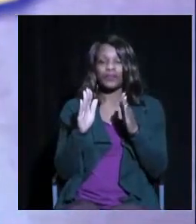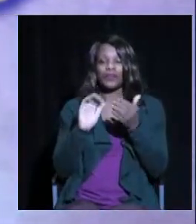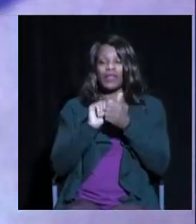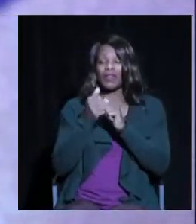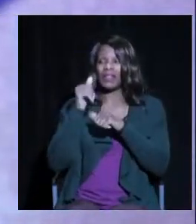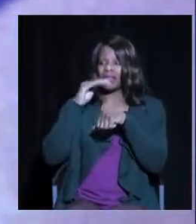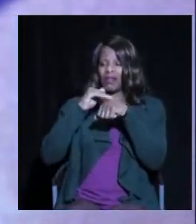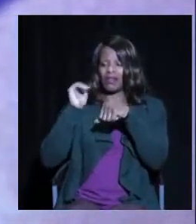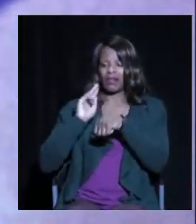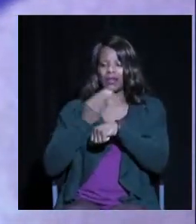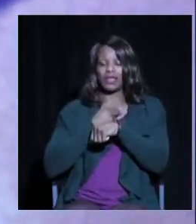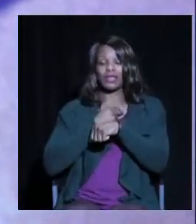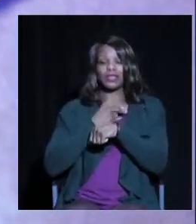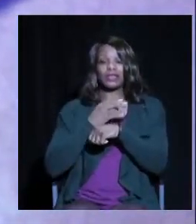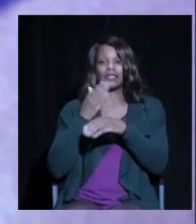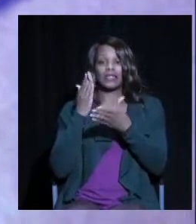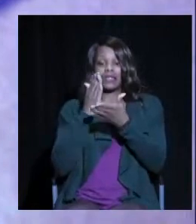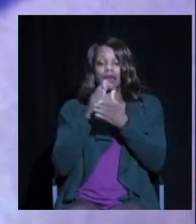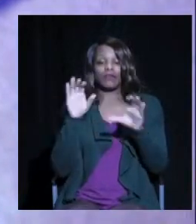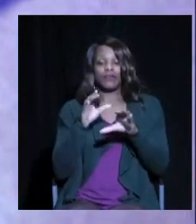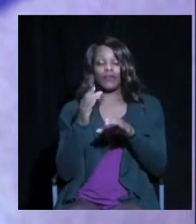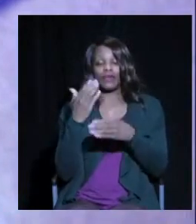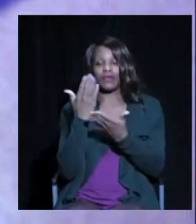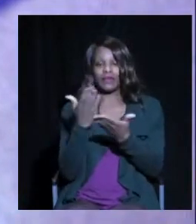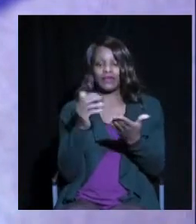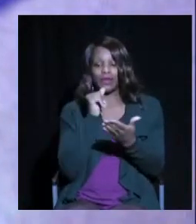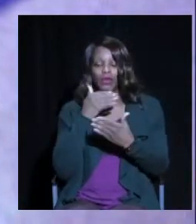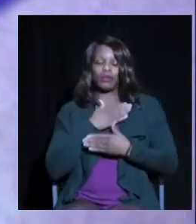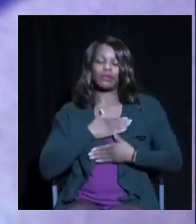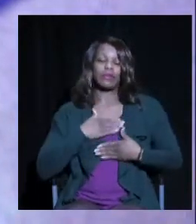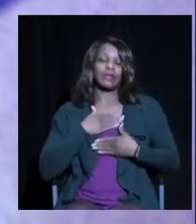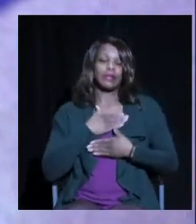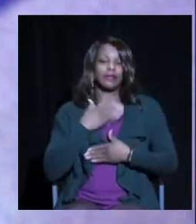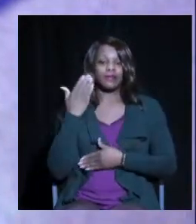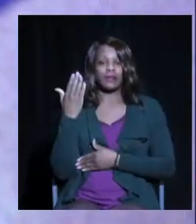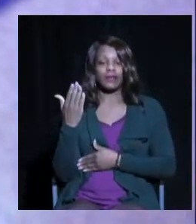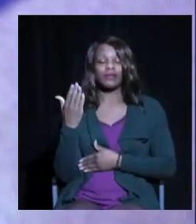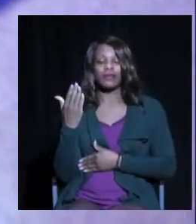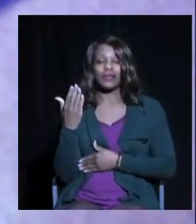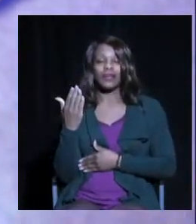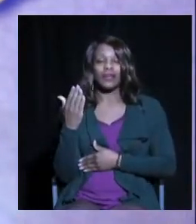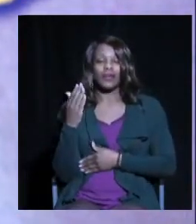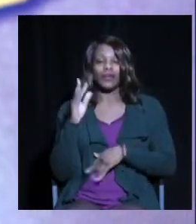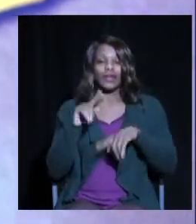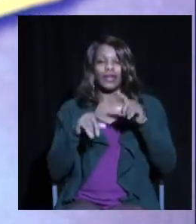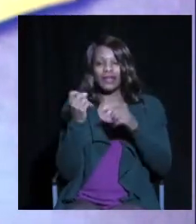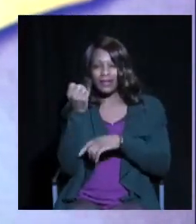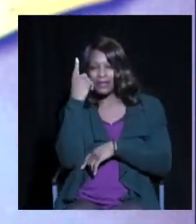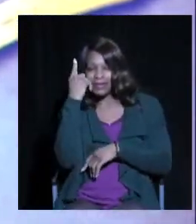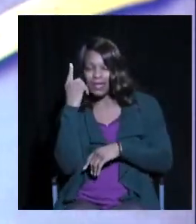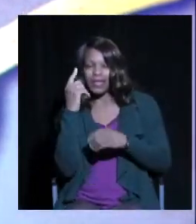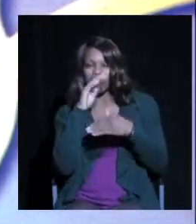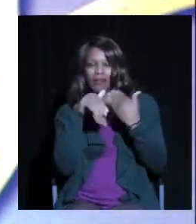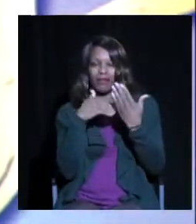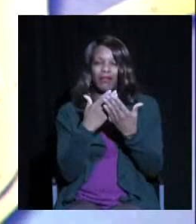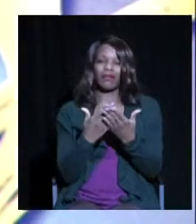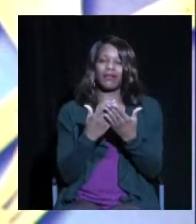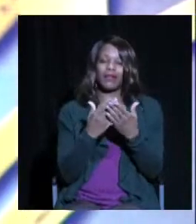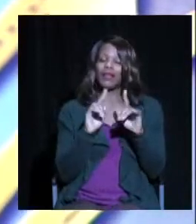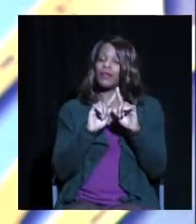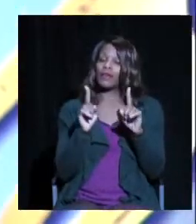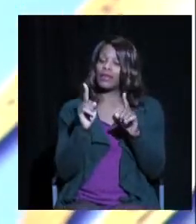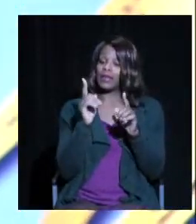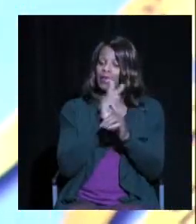us to turn away from things that don't please him, calling us to go in directions when we can't see it all. Now, I want you to know that the king